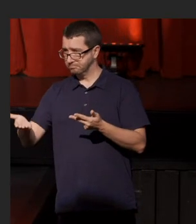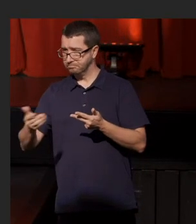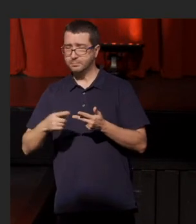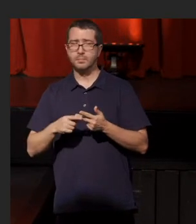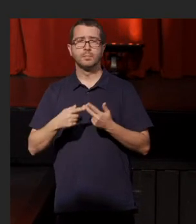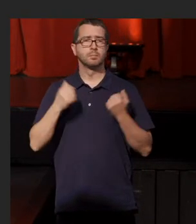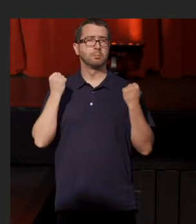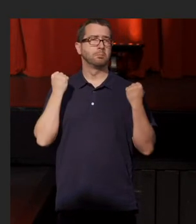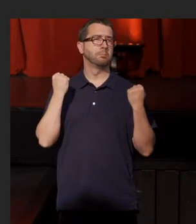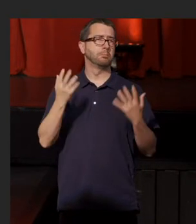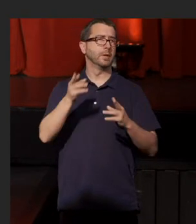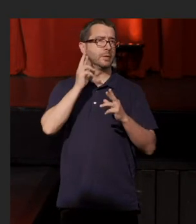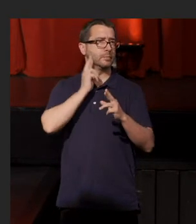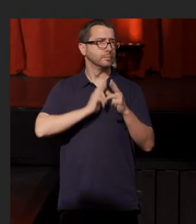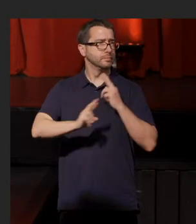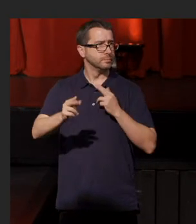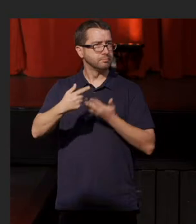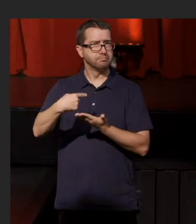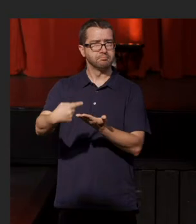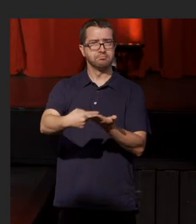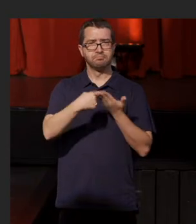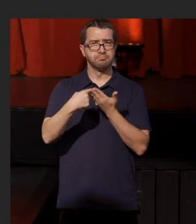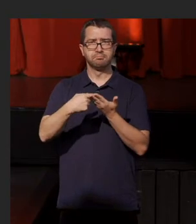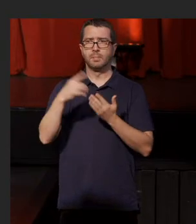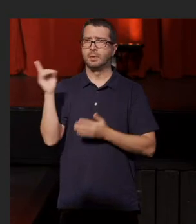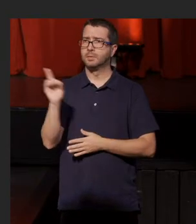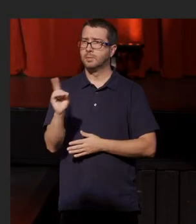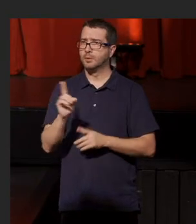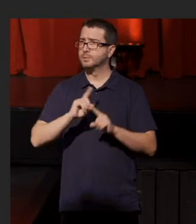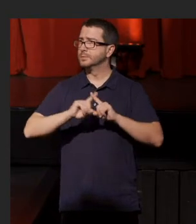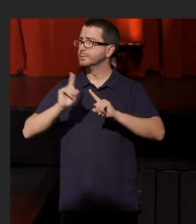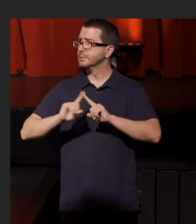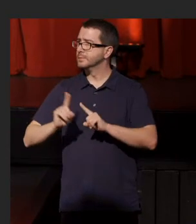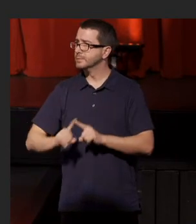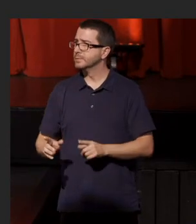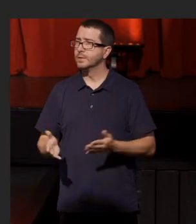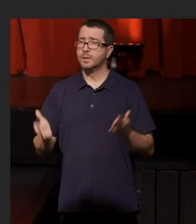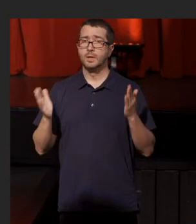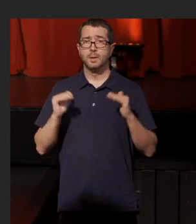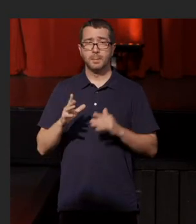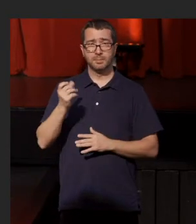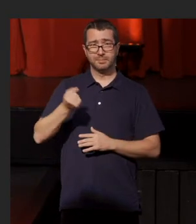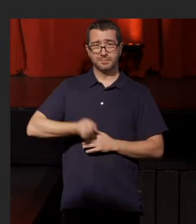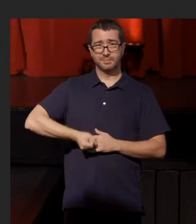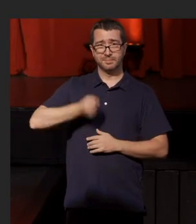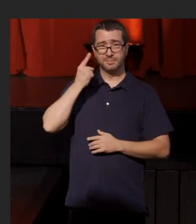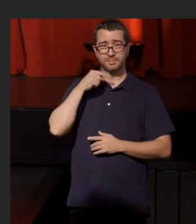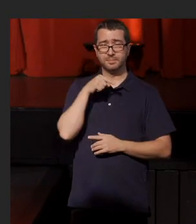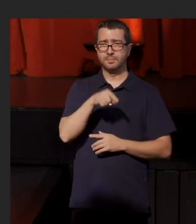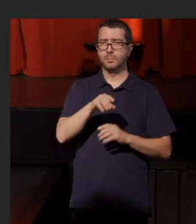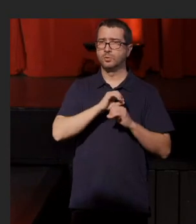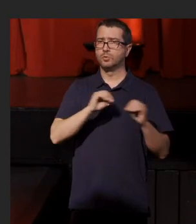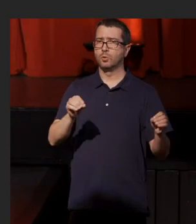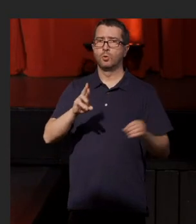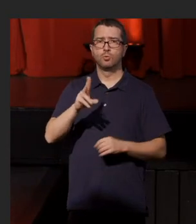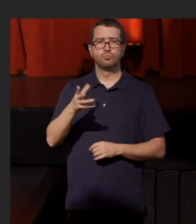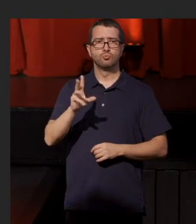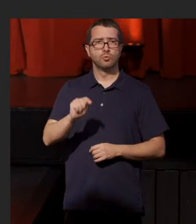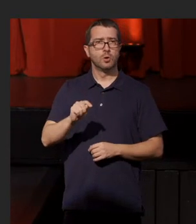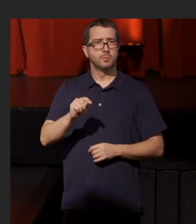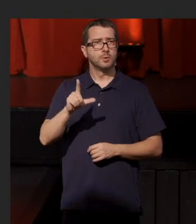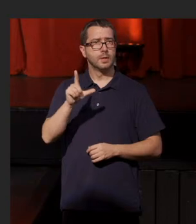informed conversations about democracy and other things. But there would be no Robert L. Stanfield